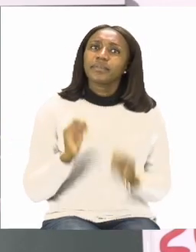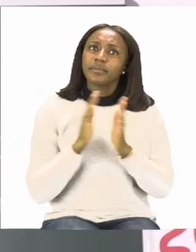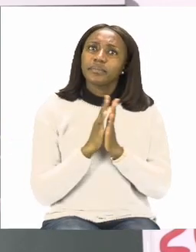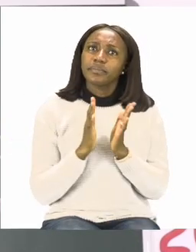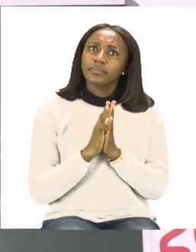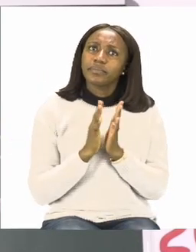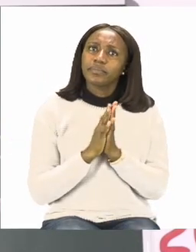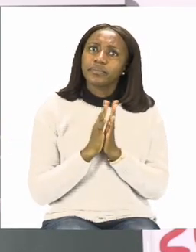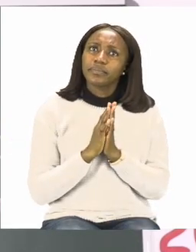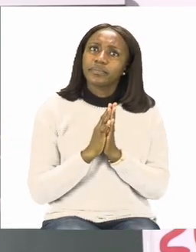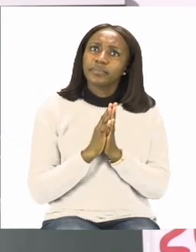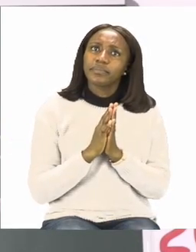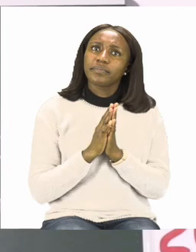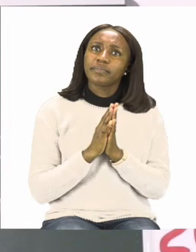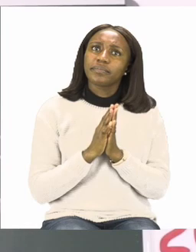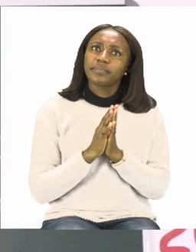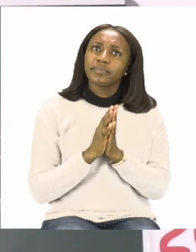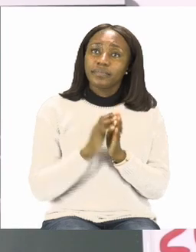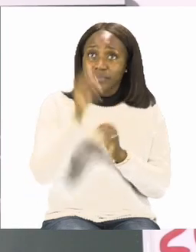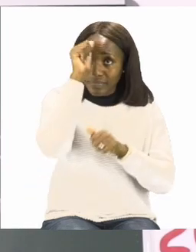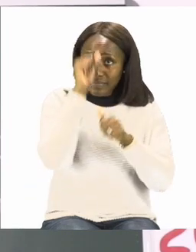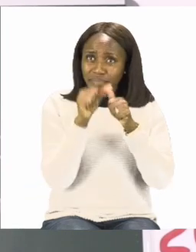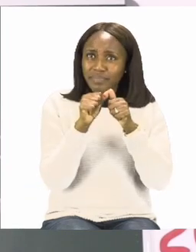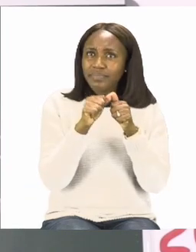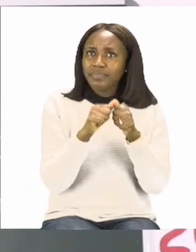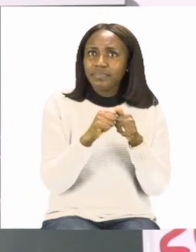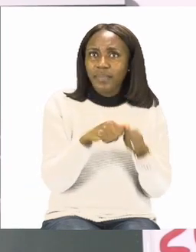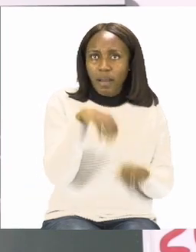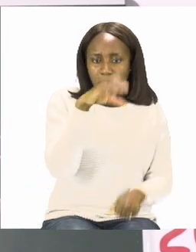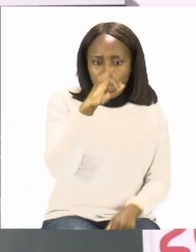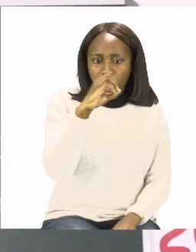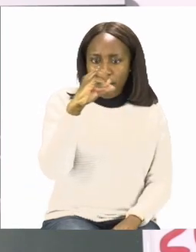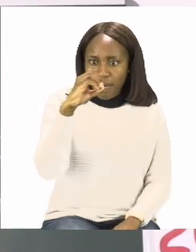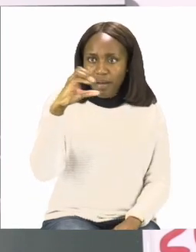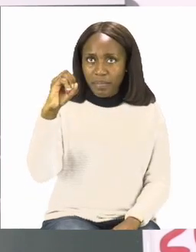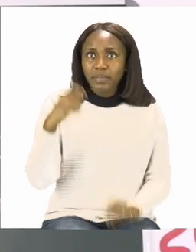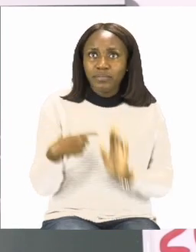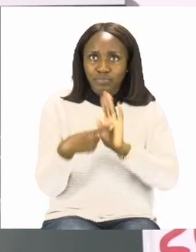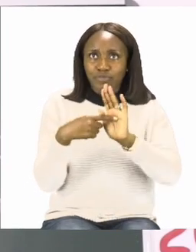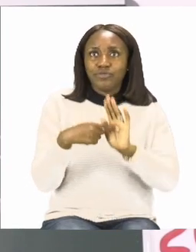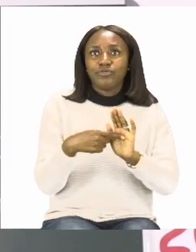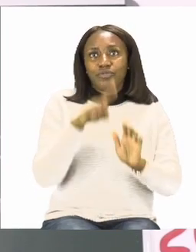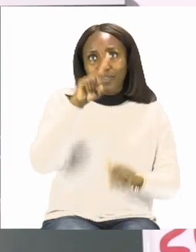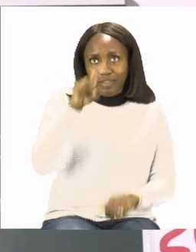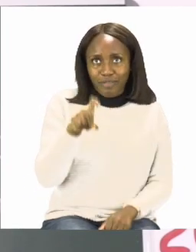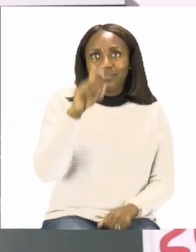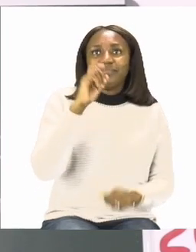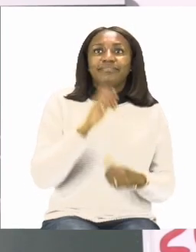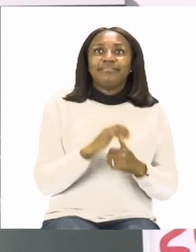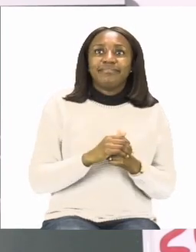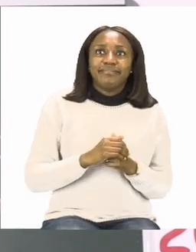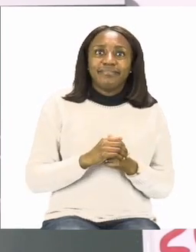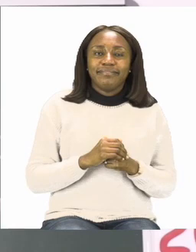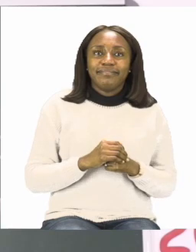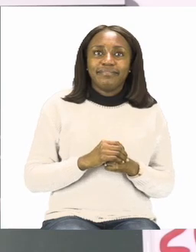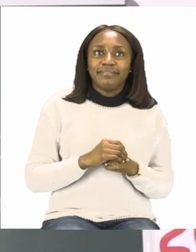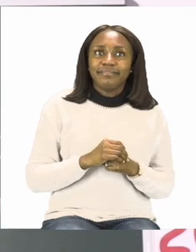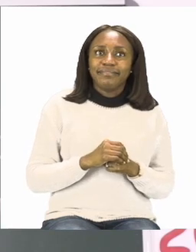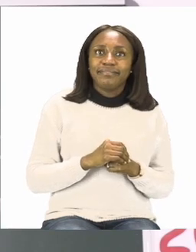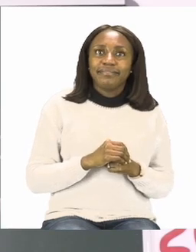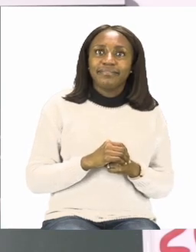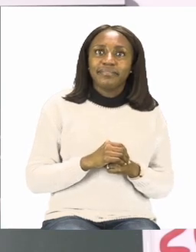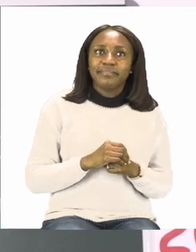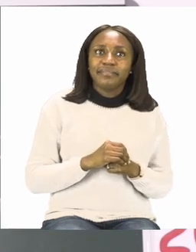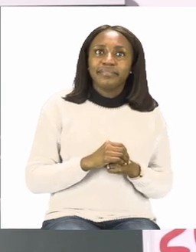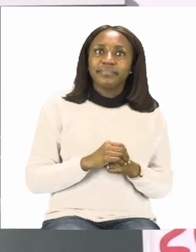girls, to put the 3 zeros so that we can show that it is for thousands. And